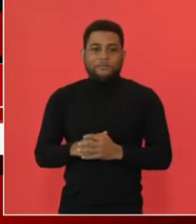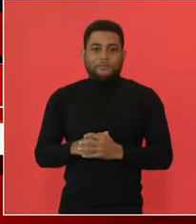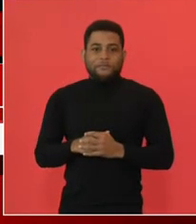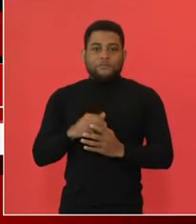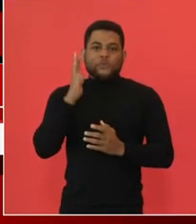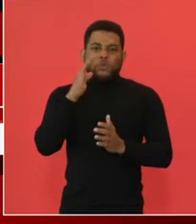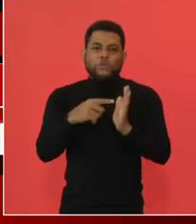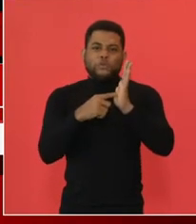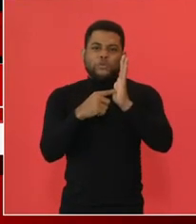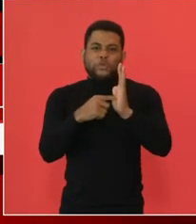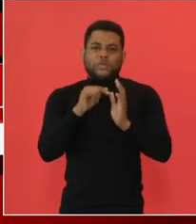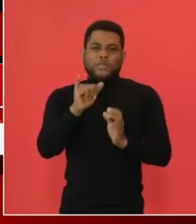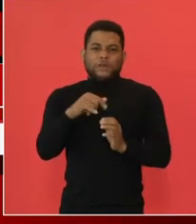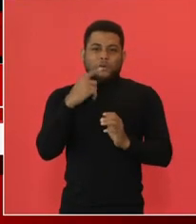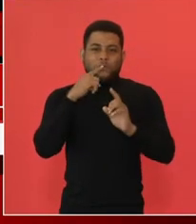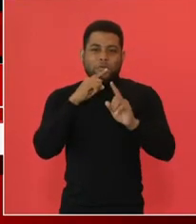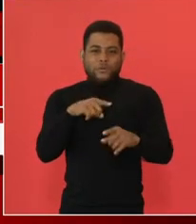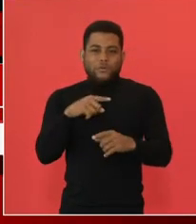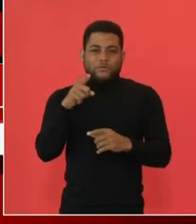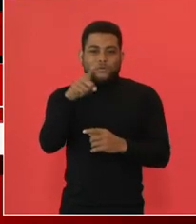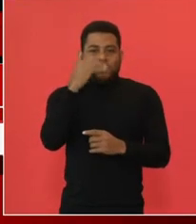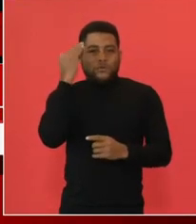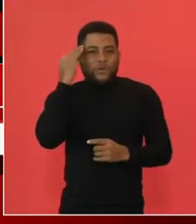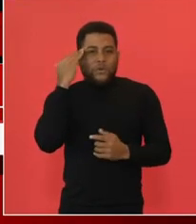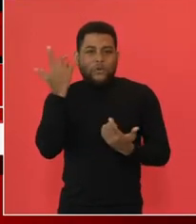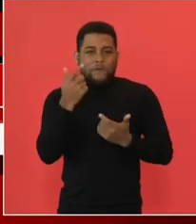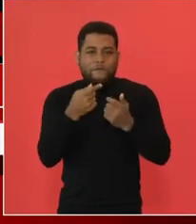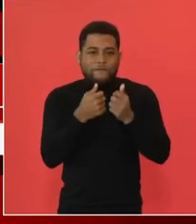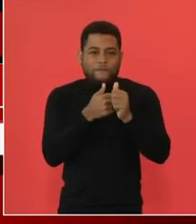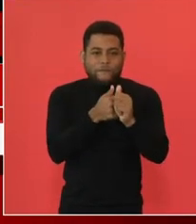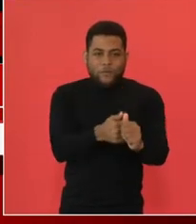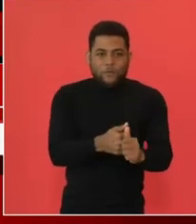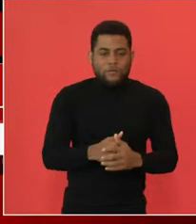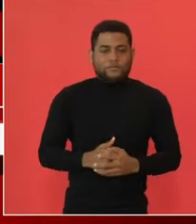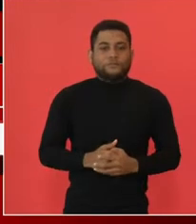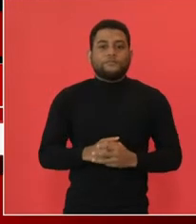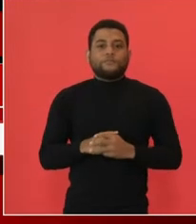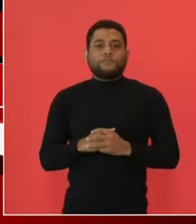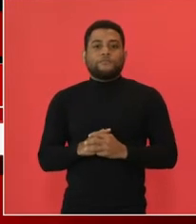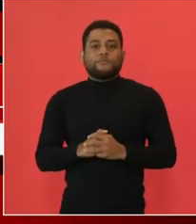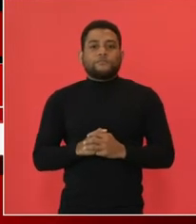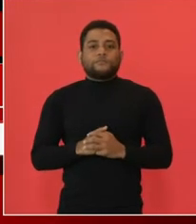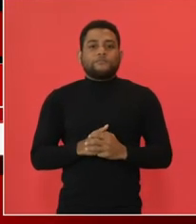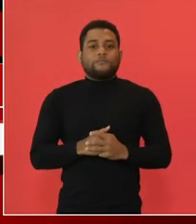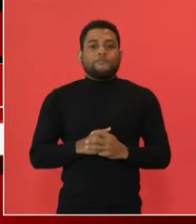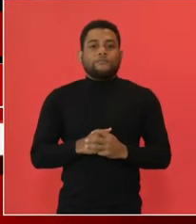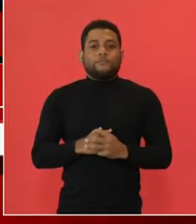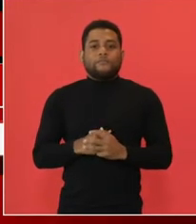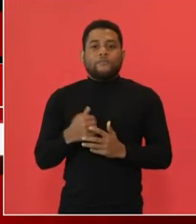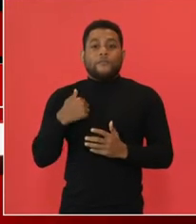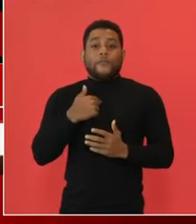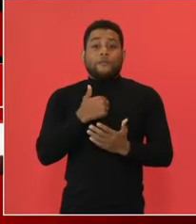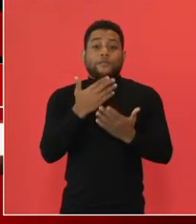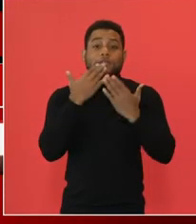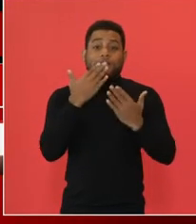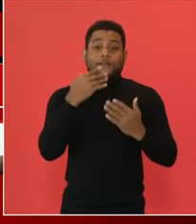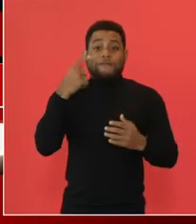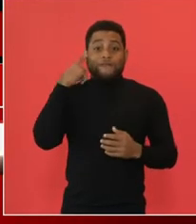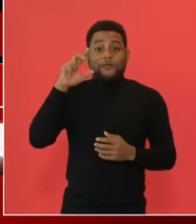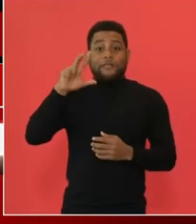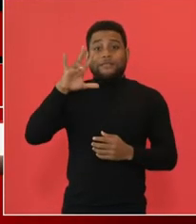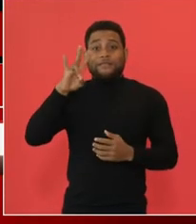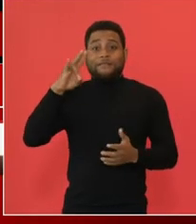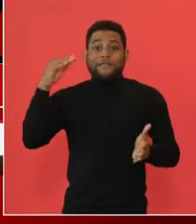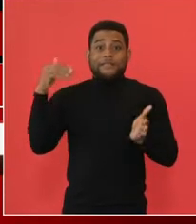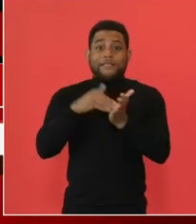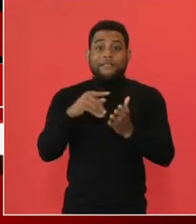you need to do. So I just want to end by thanking all 37,000 of you. You made us look good in